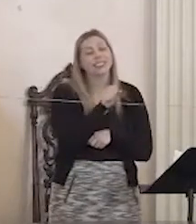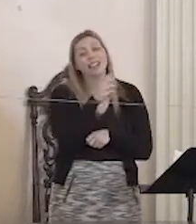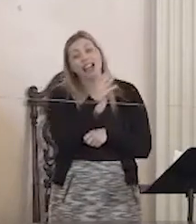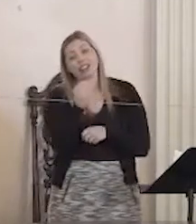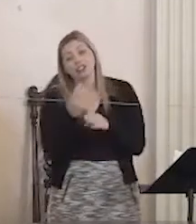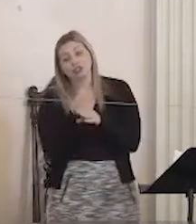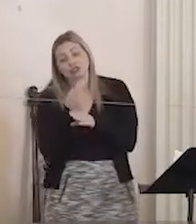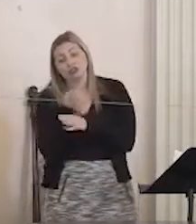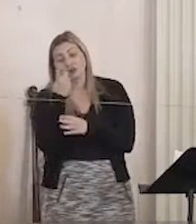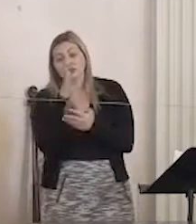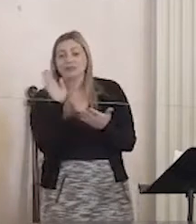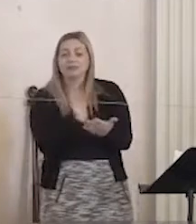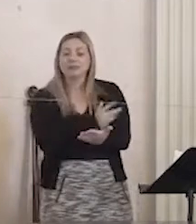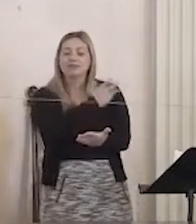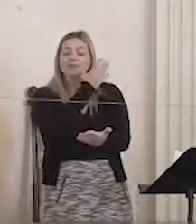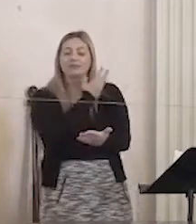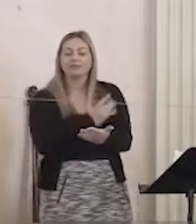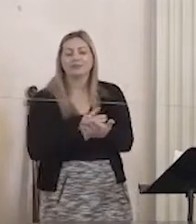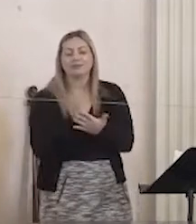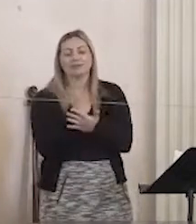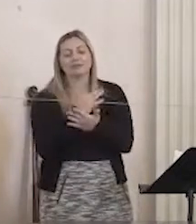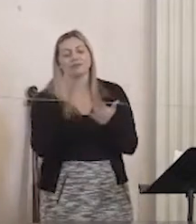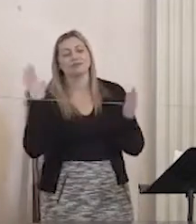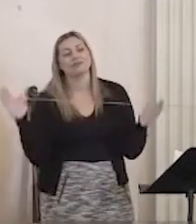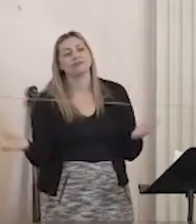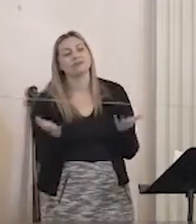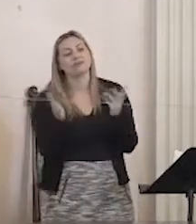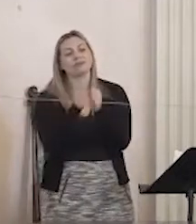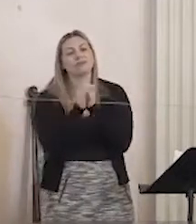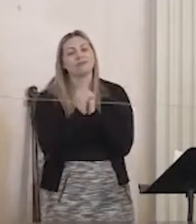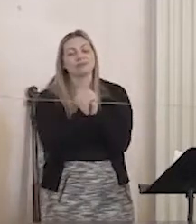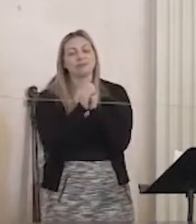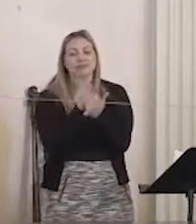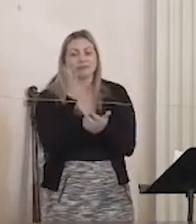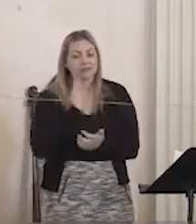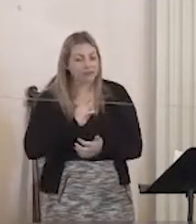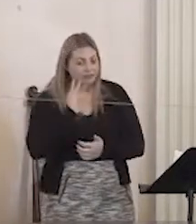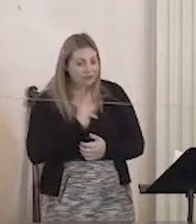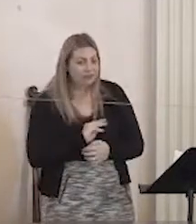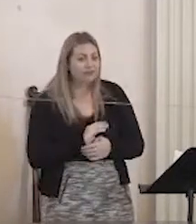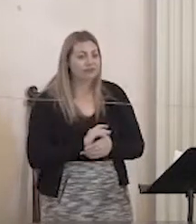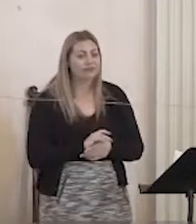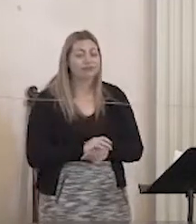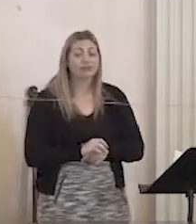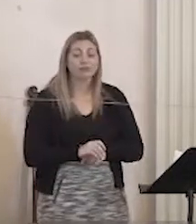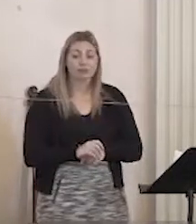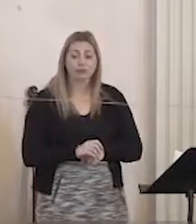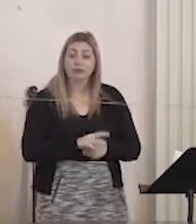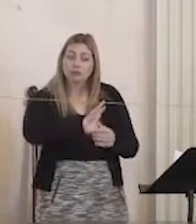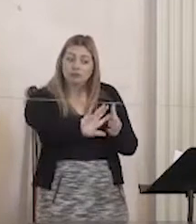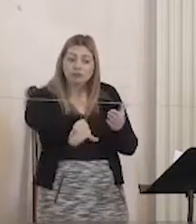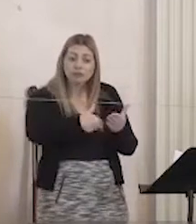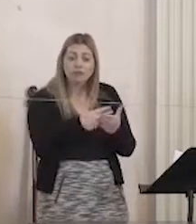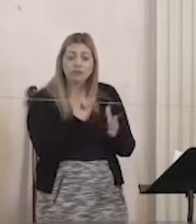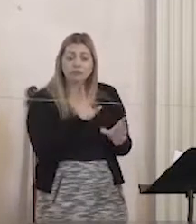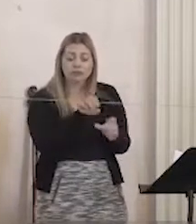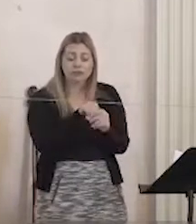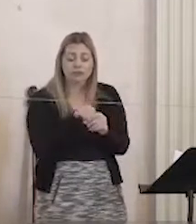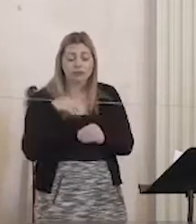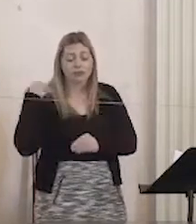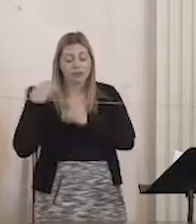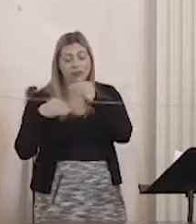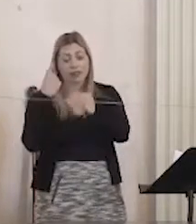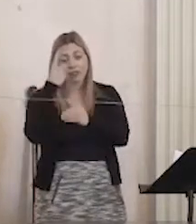love of and use of music to enhance the worship experience, all are part of the legacy left